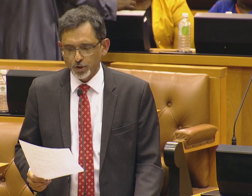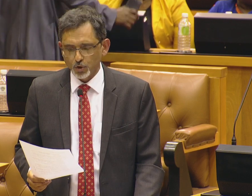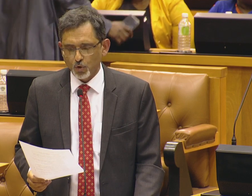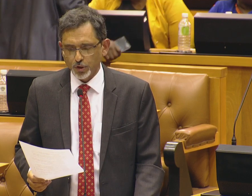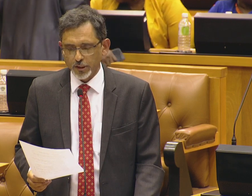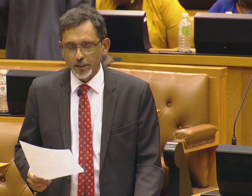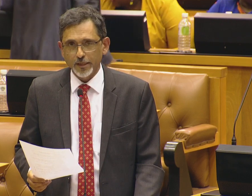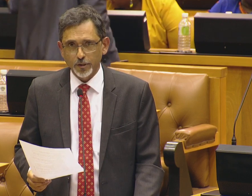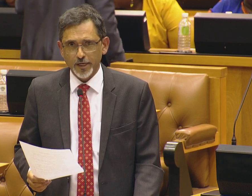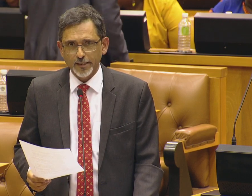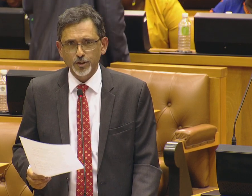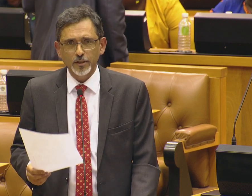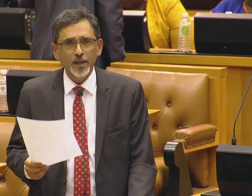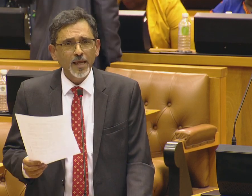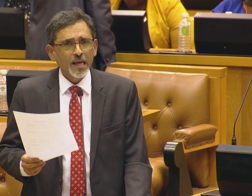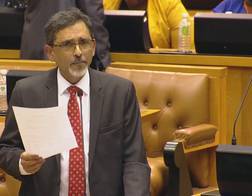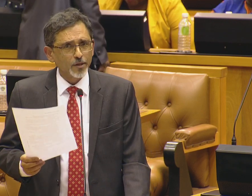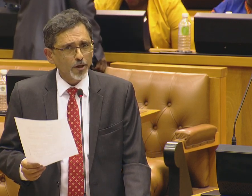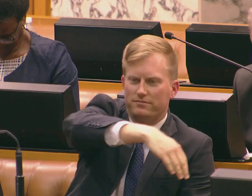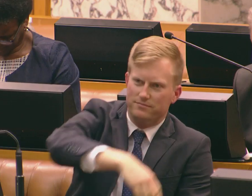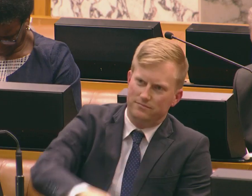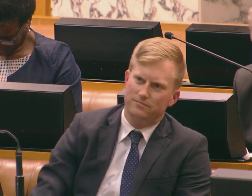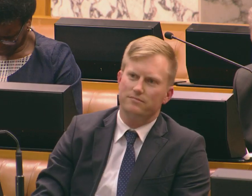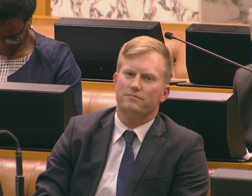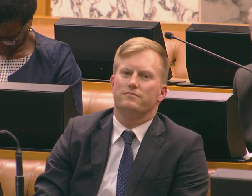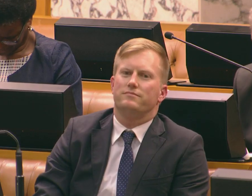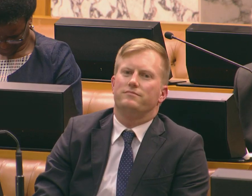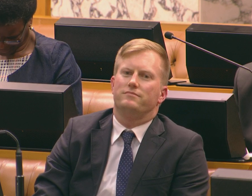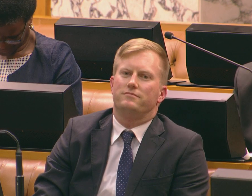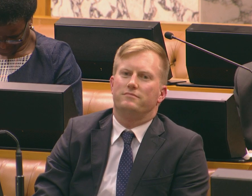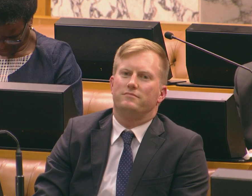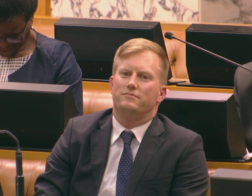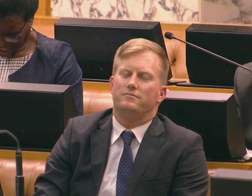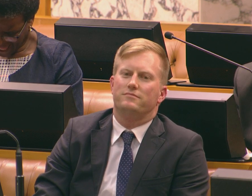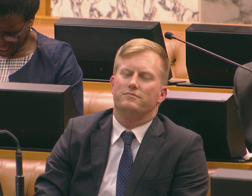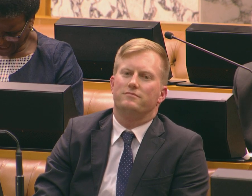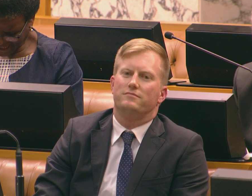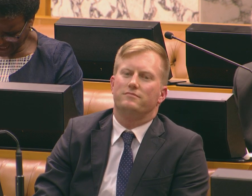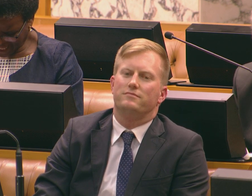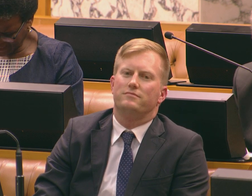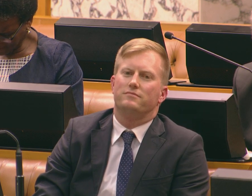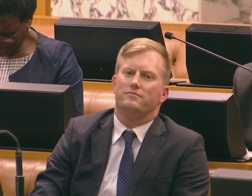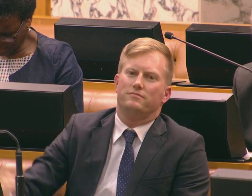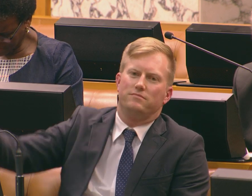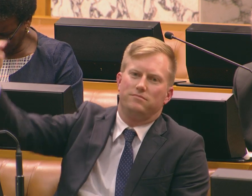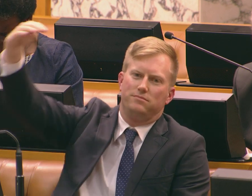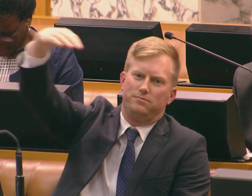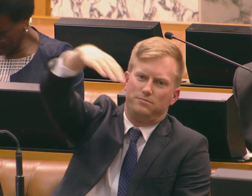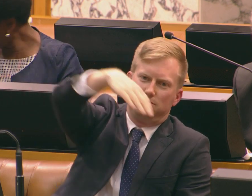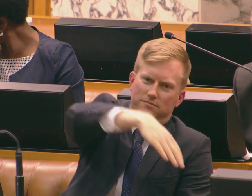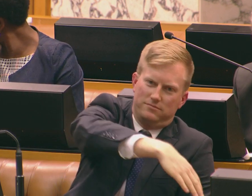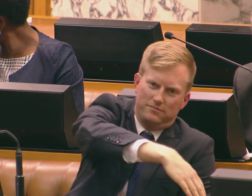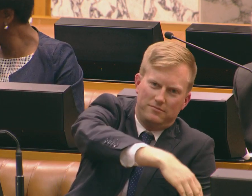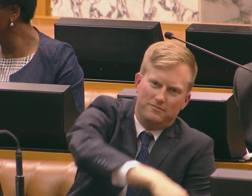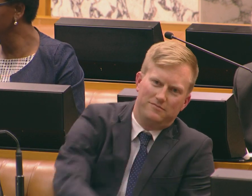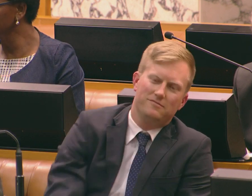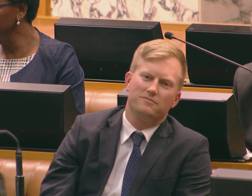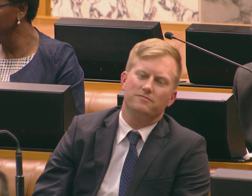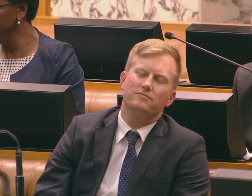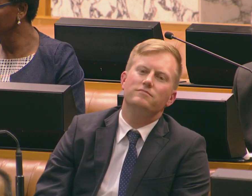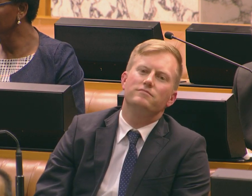character but anyway let's get to the substance the first part of it talks about investment today the GDP